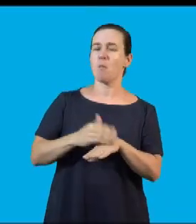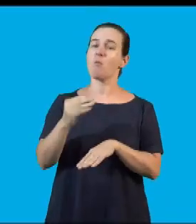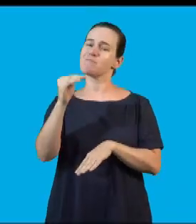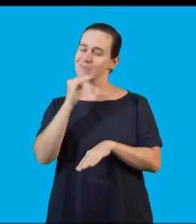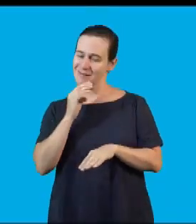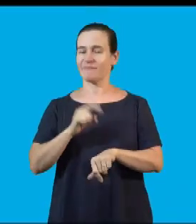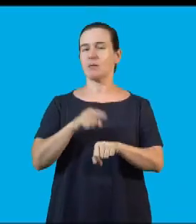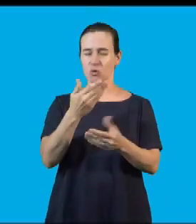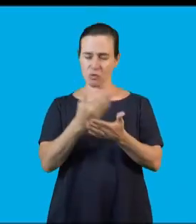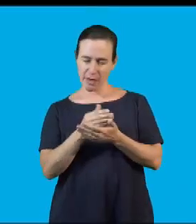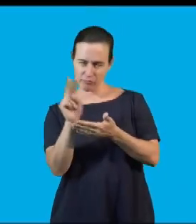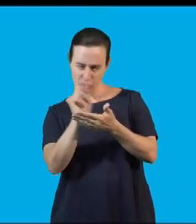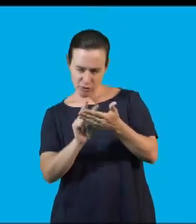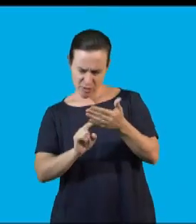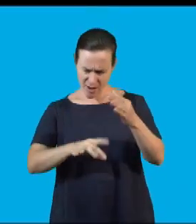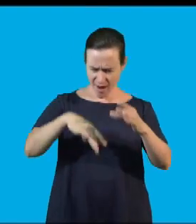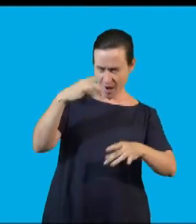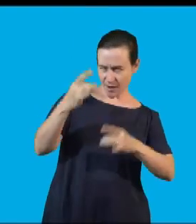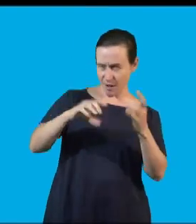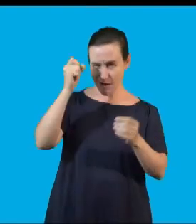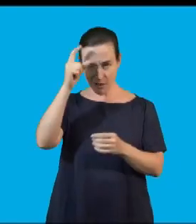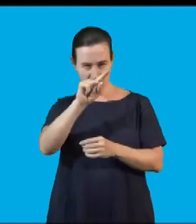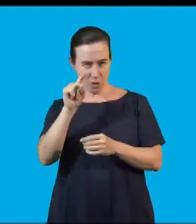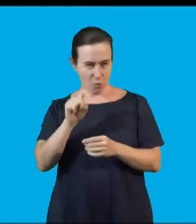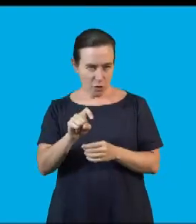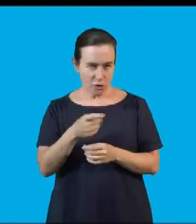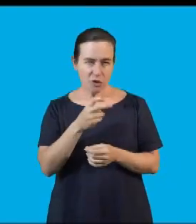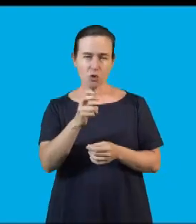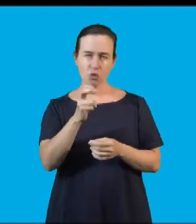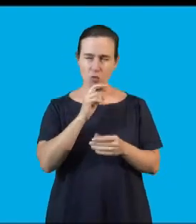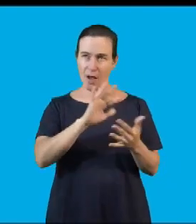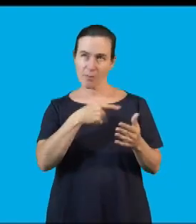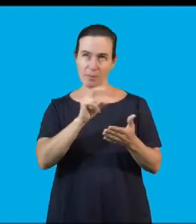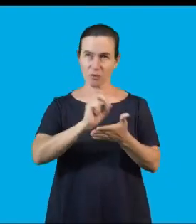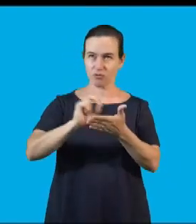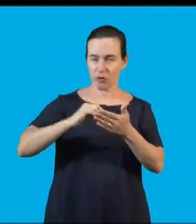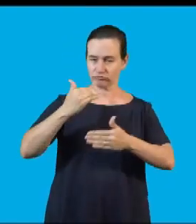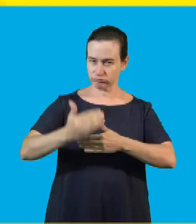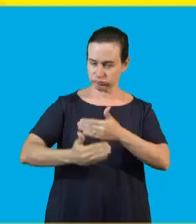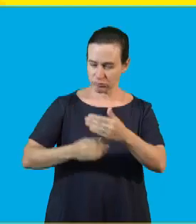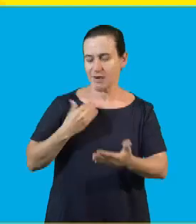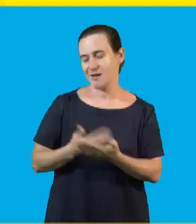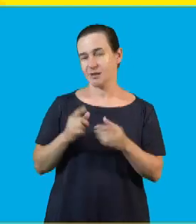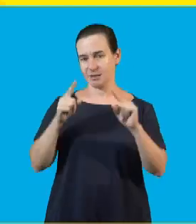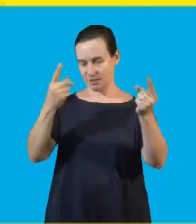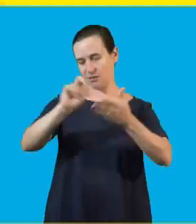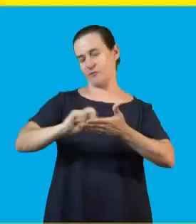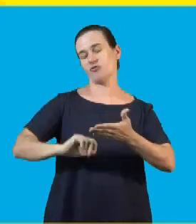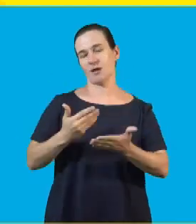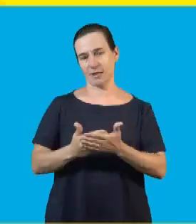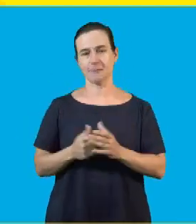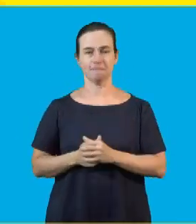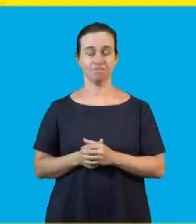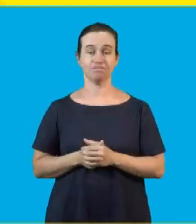more than enough time for you to read, analyze, unpack the question, use the writing process, and then write a